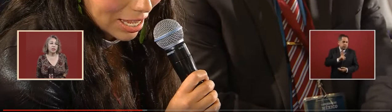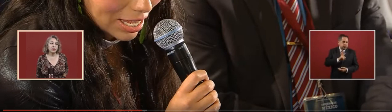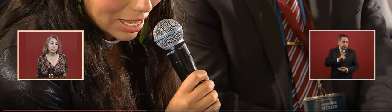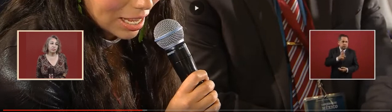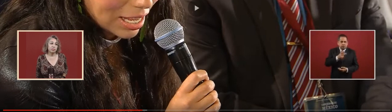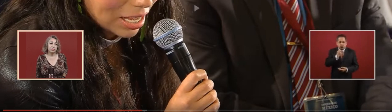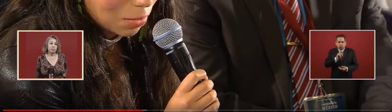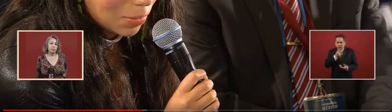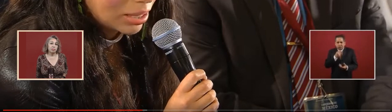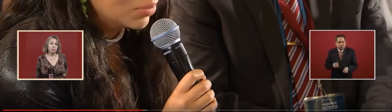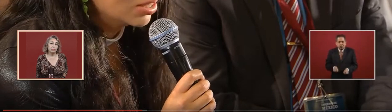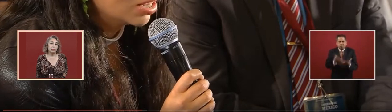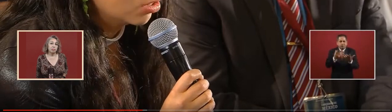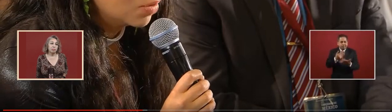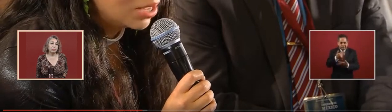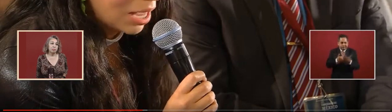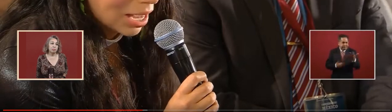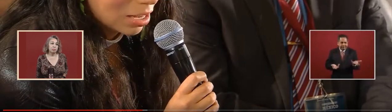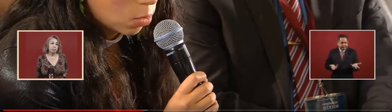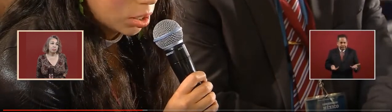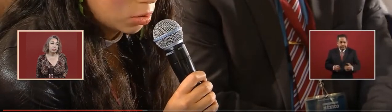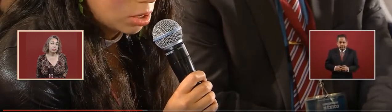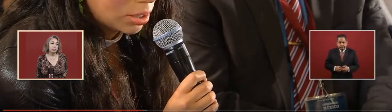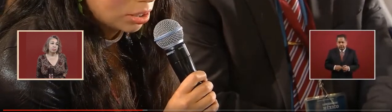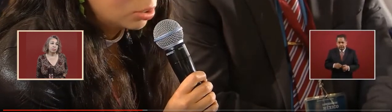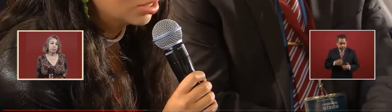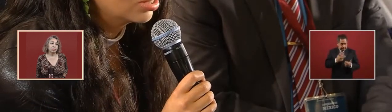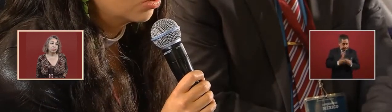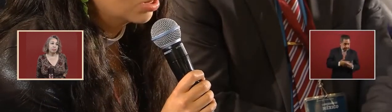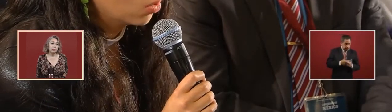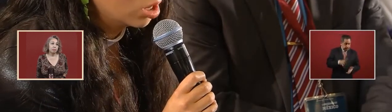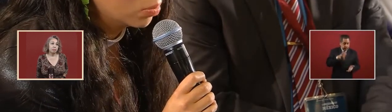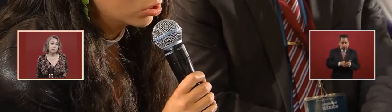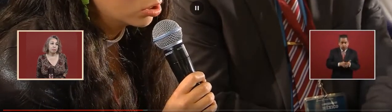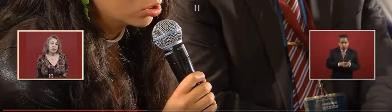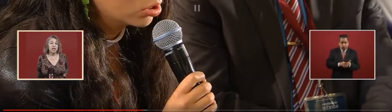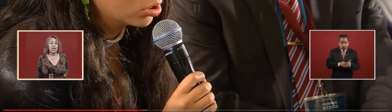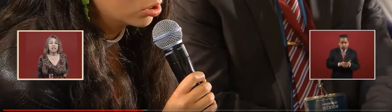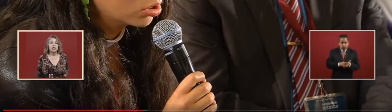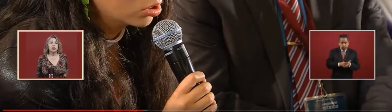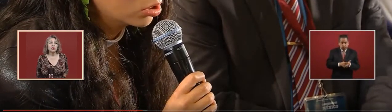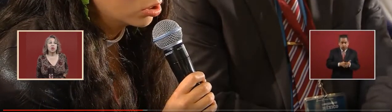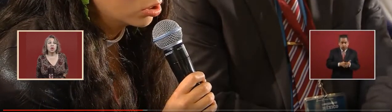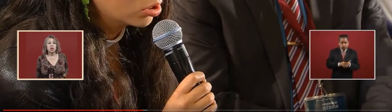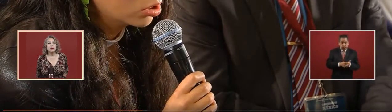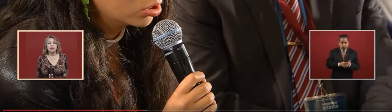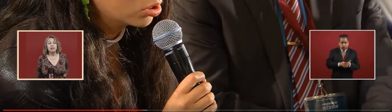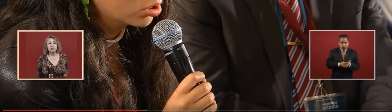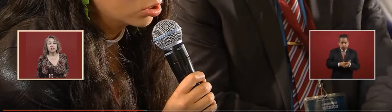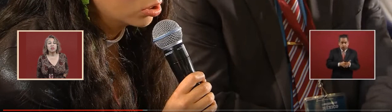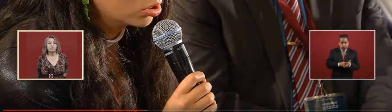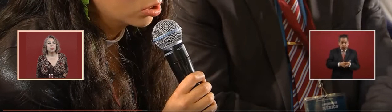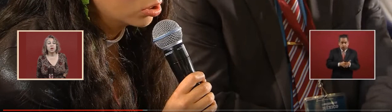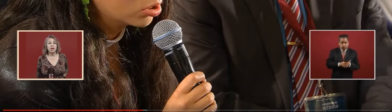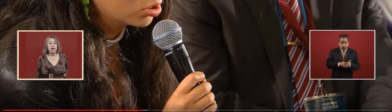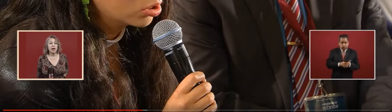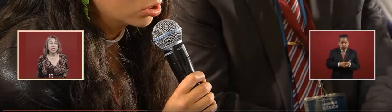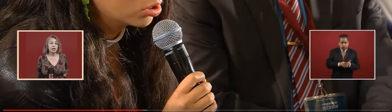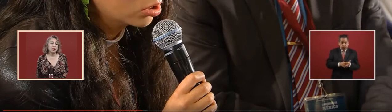children? Hablaba también de que todavía hay 4,979 cuerpos. And so you say there's still